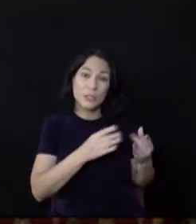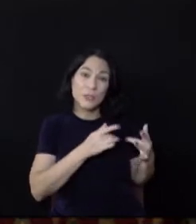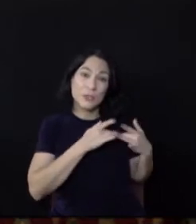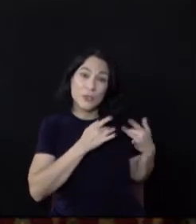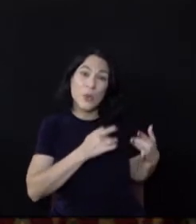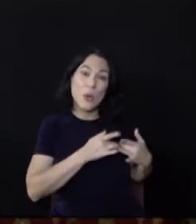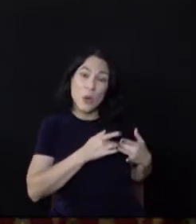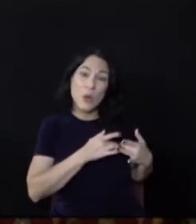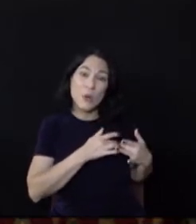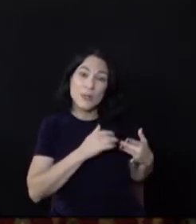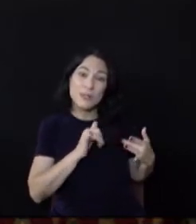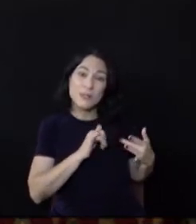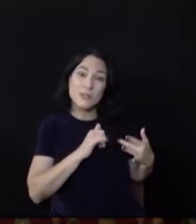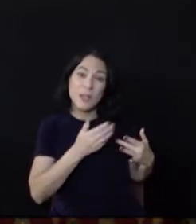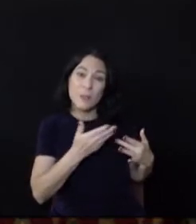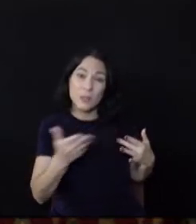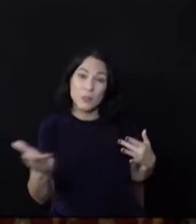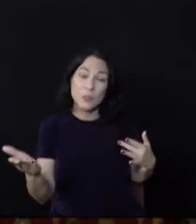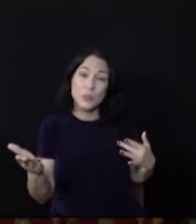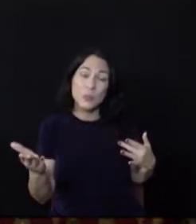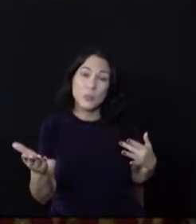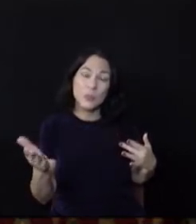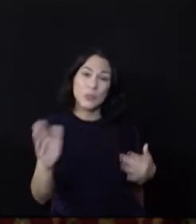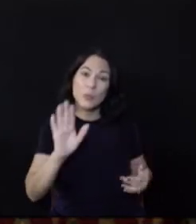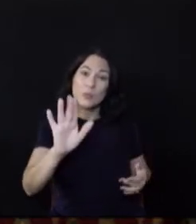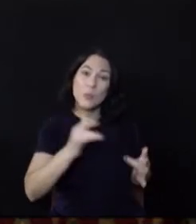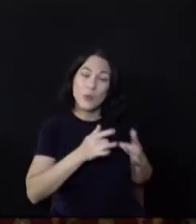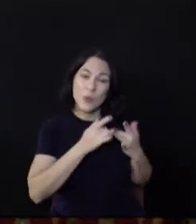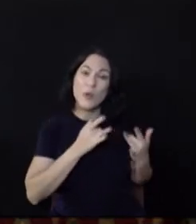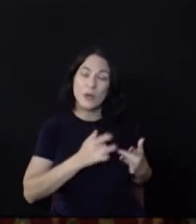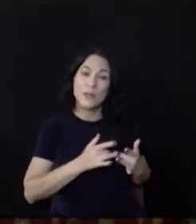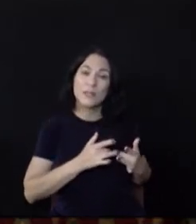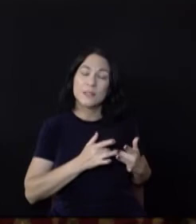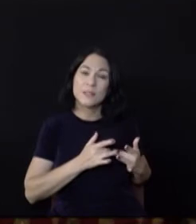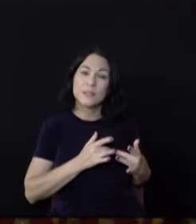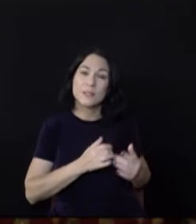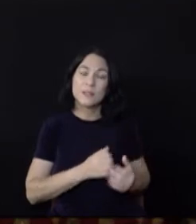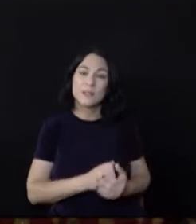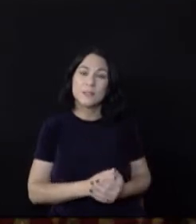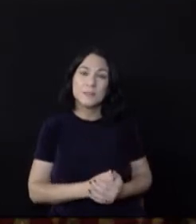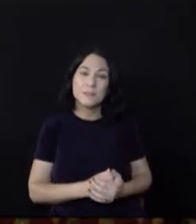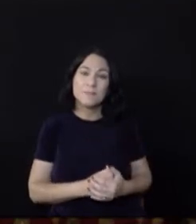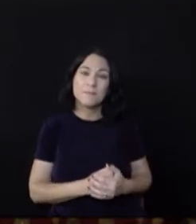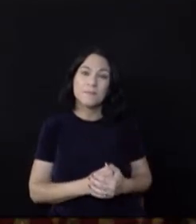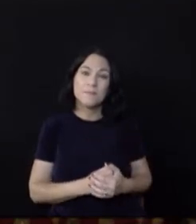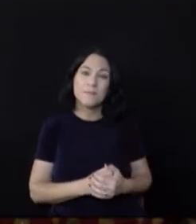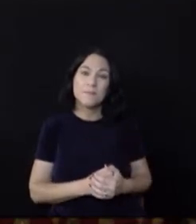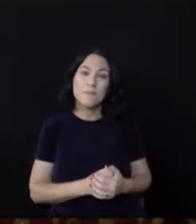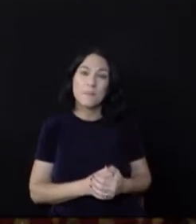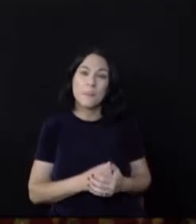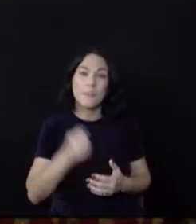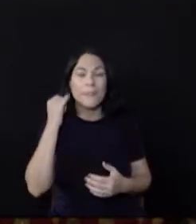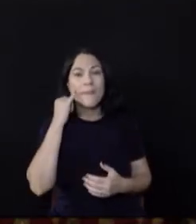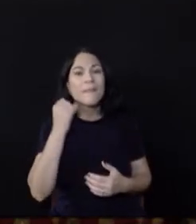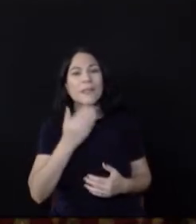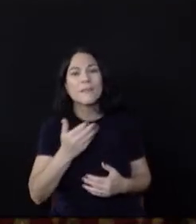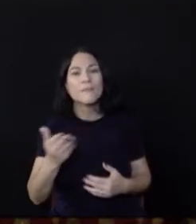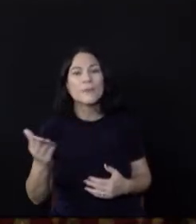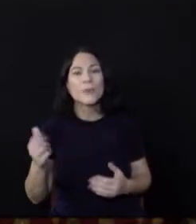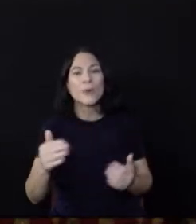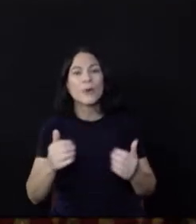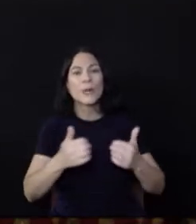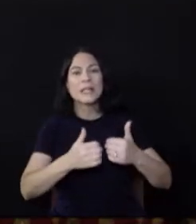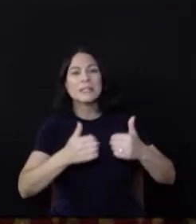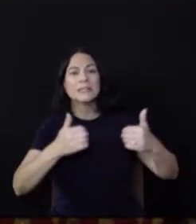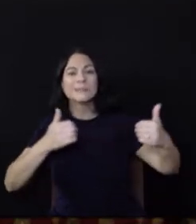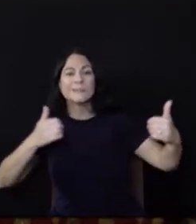heart as well as the Lord can speak to your own. If you are separated from